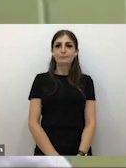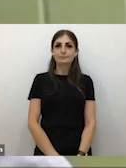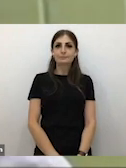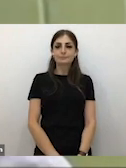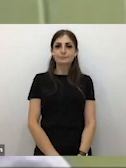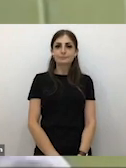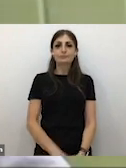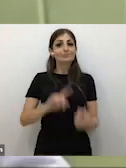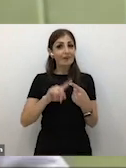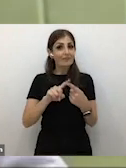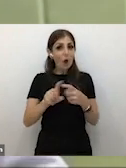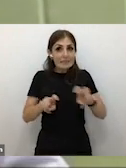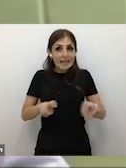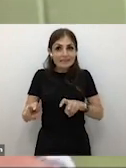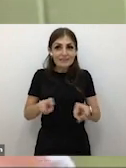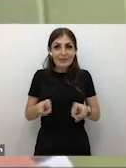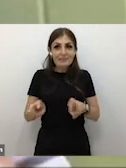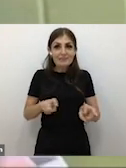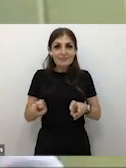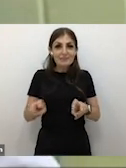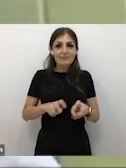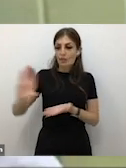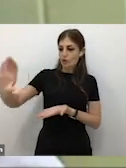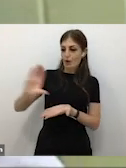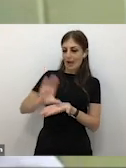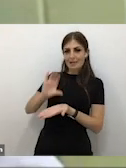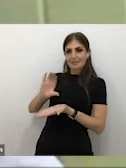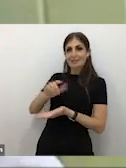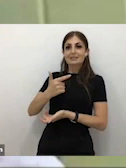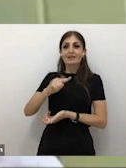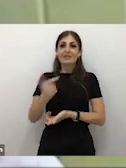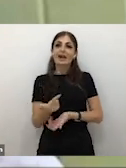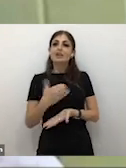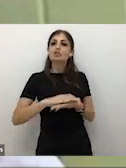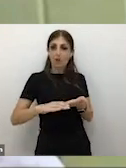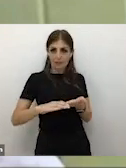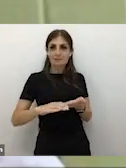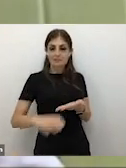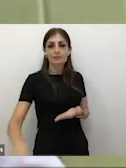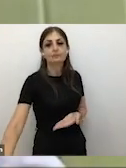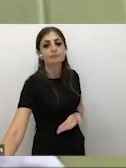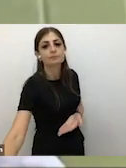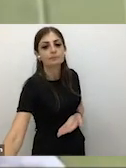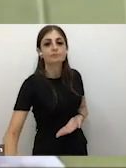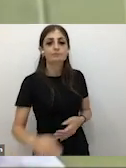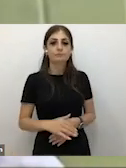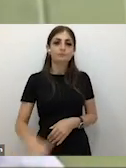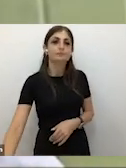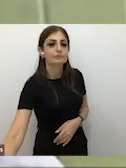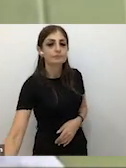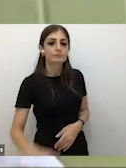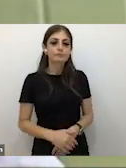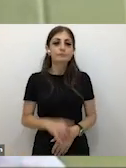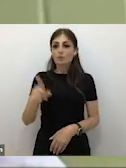So the first activity is the grant that you have, the $7,000 grant. You can spend this at any time throughout